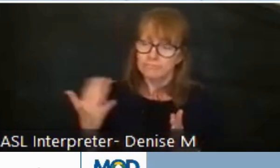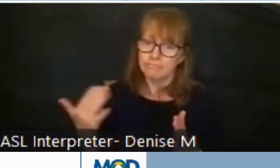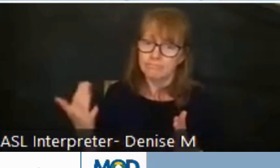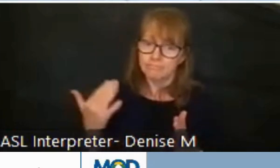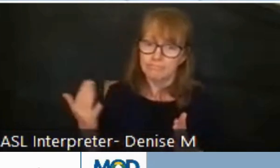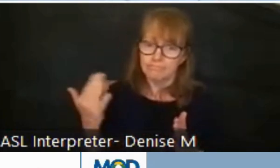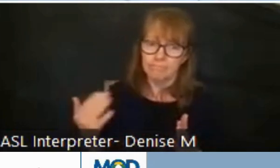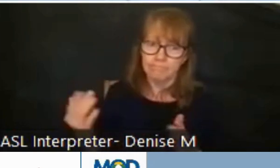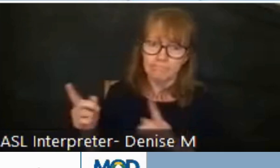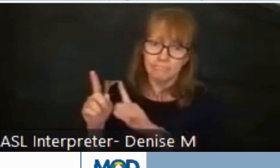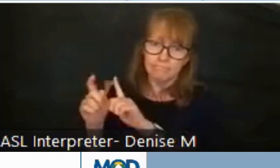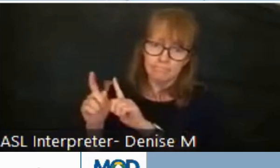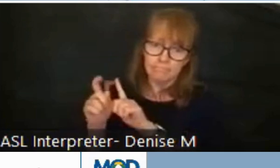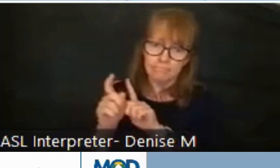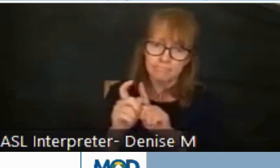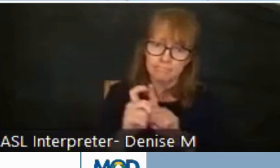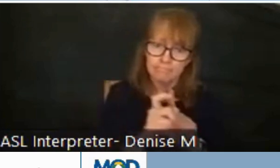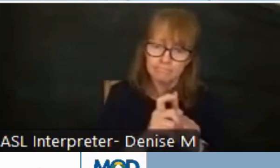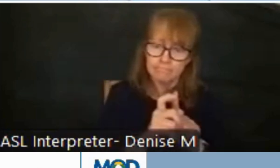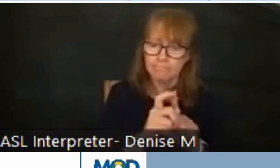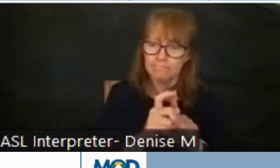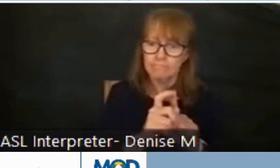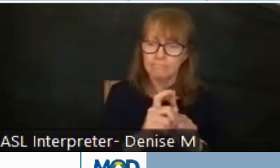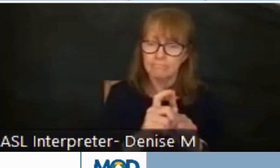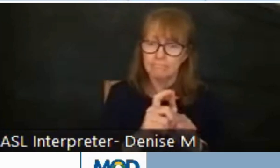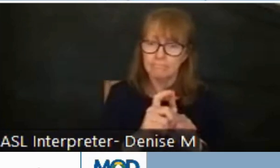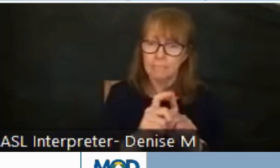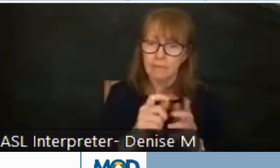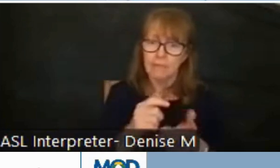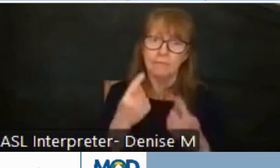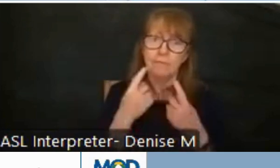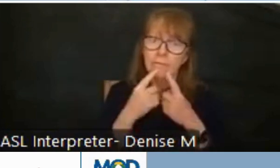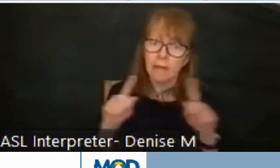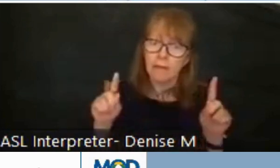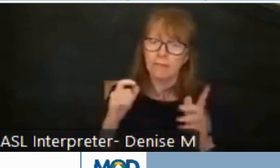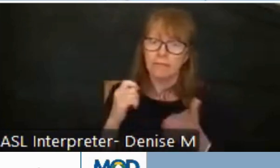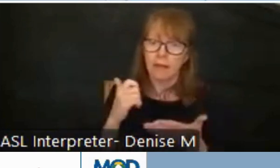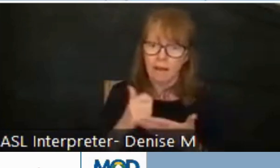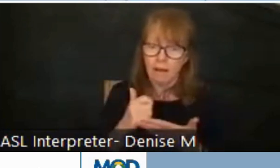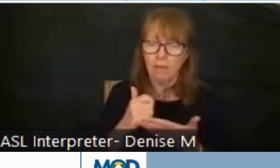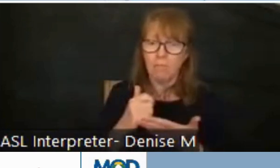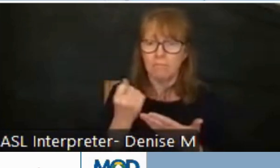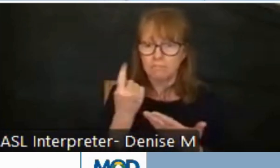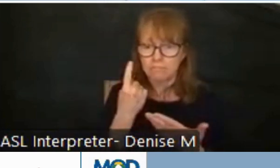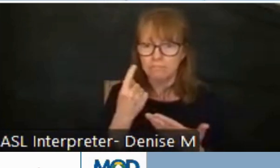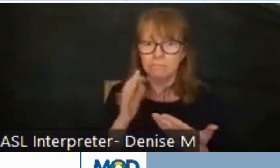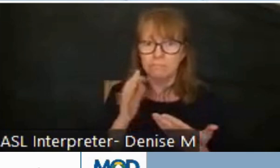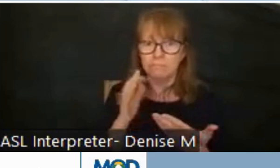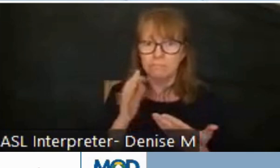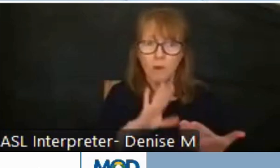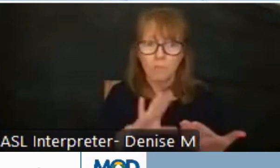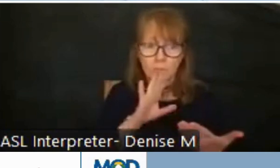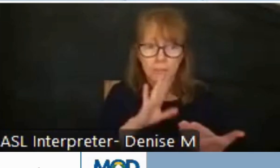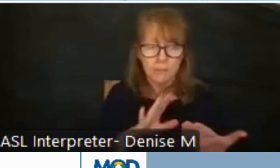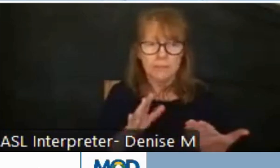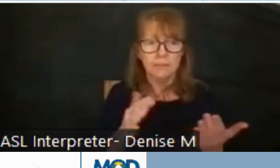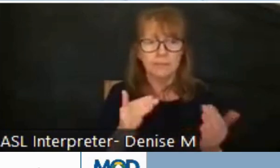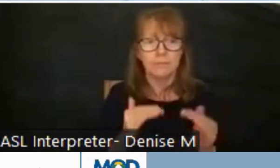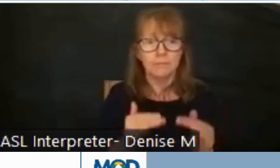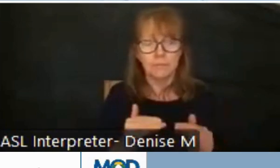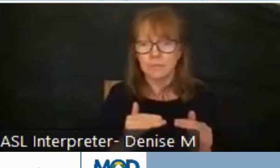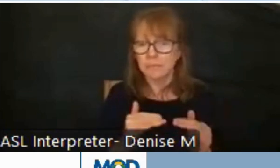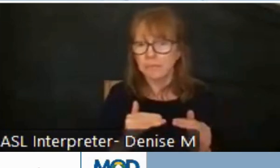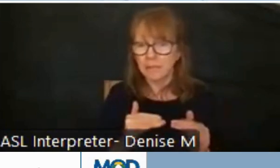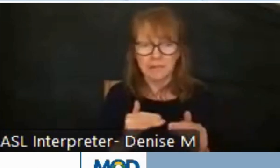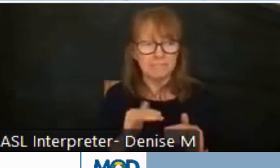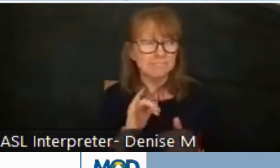be very effective at helping them understand the obstacles you're facing. They may come back to you offering a different